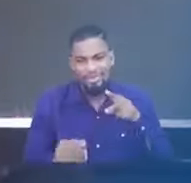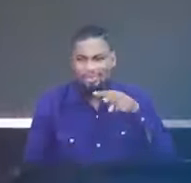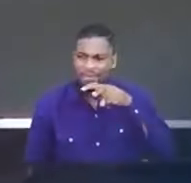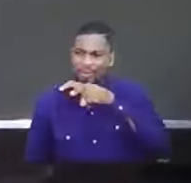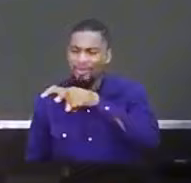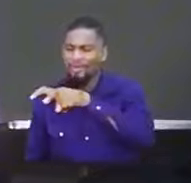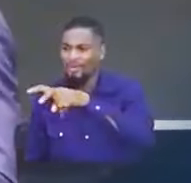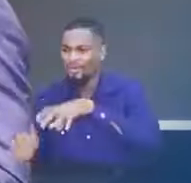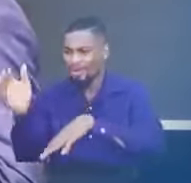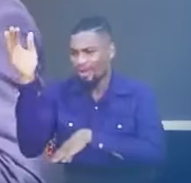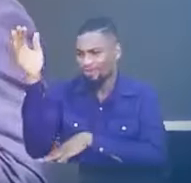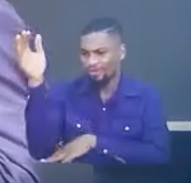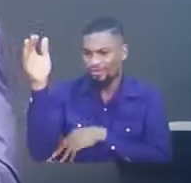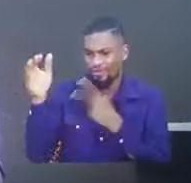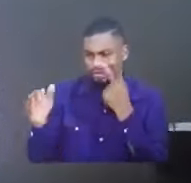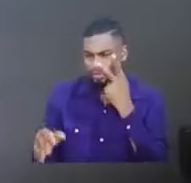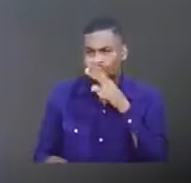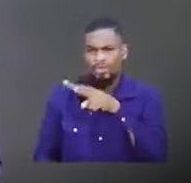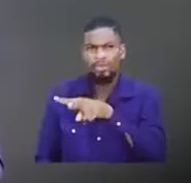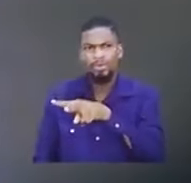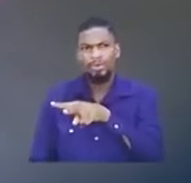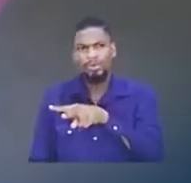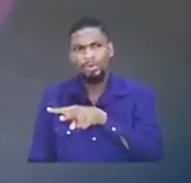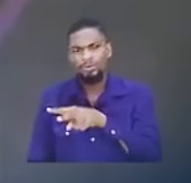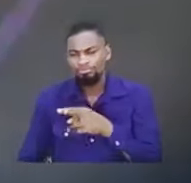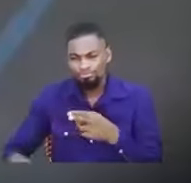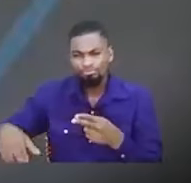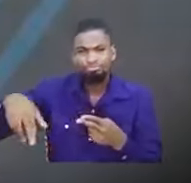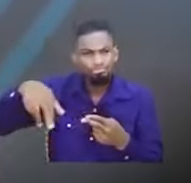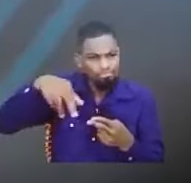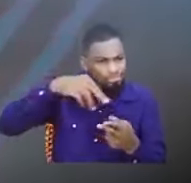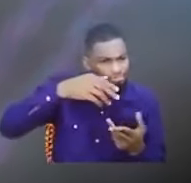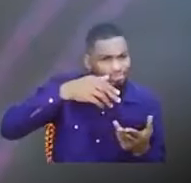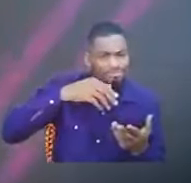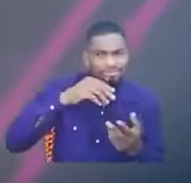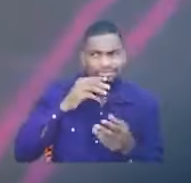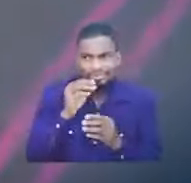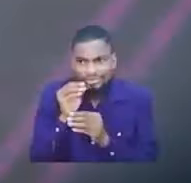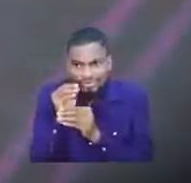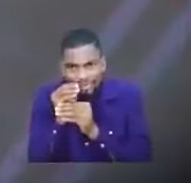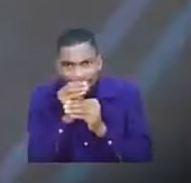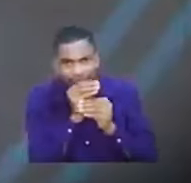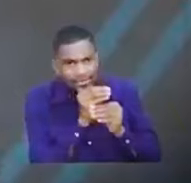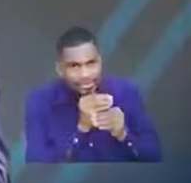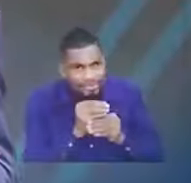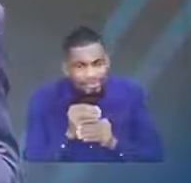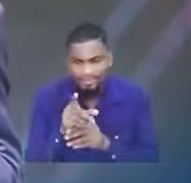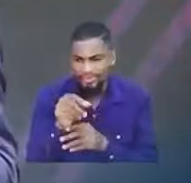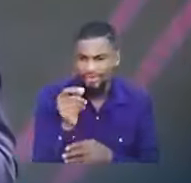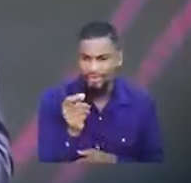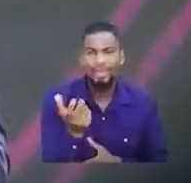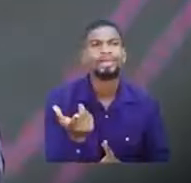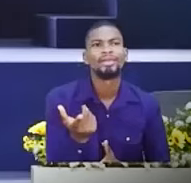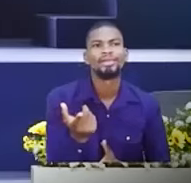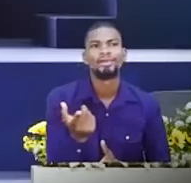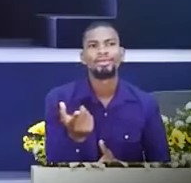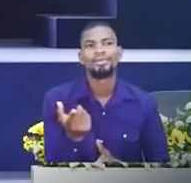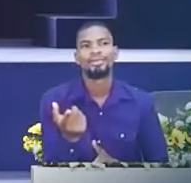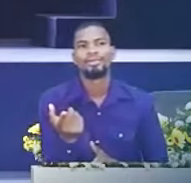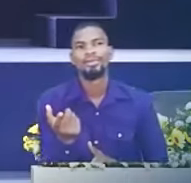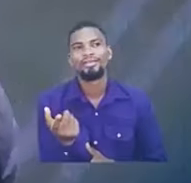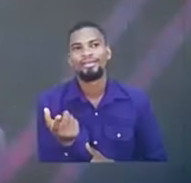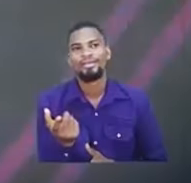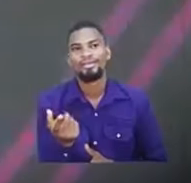afternoon. And I saw him around. He was there alone. I said, what are you doing here? He said, the day